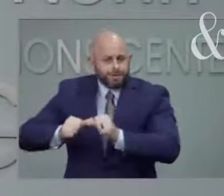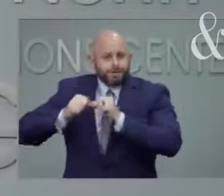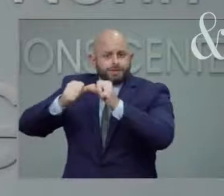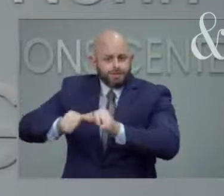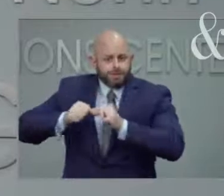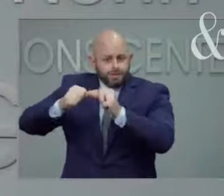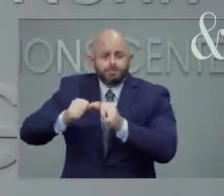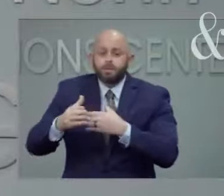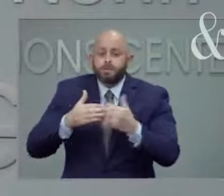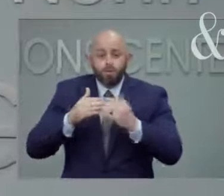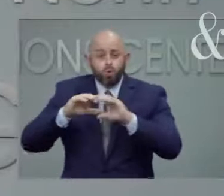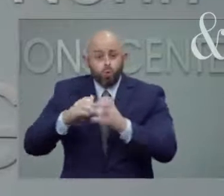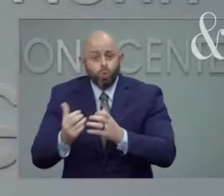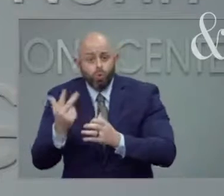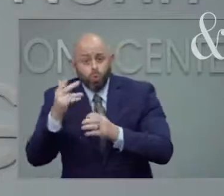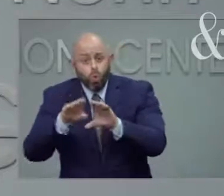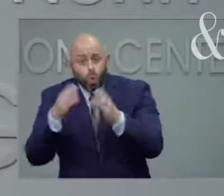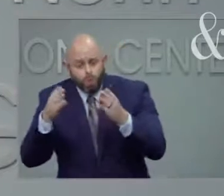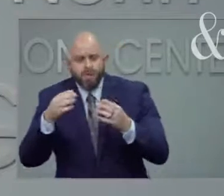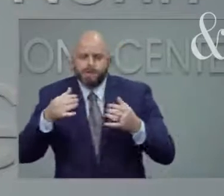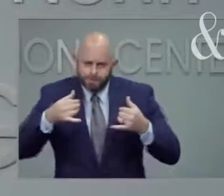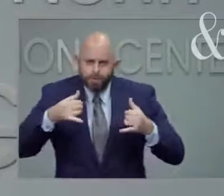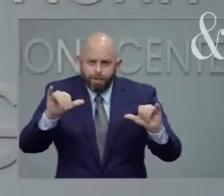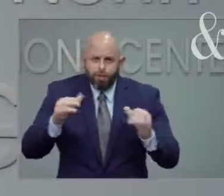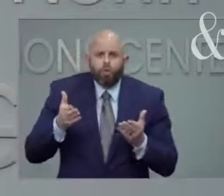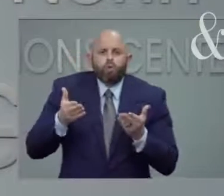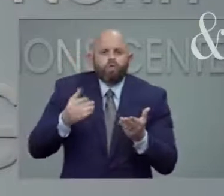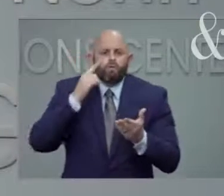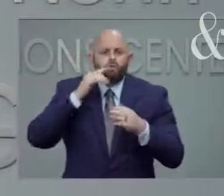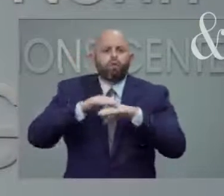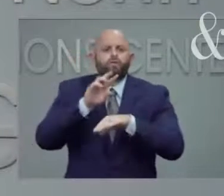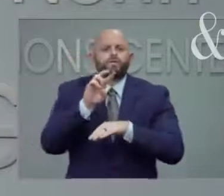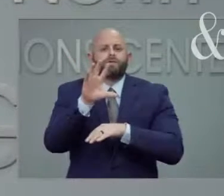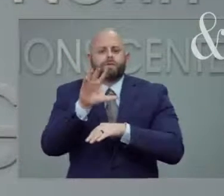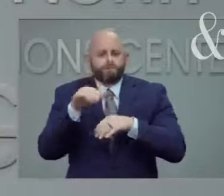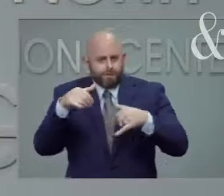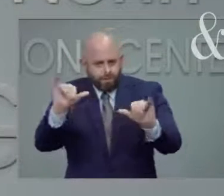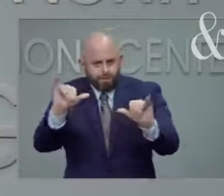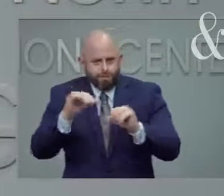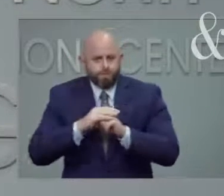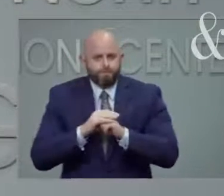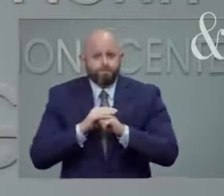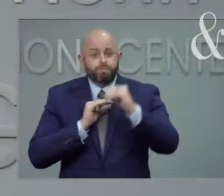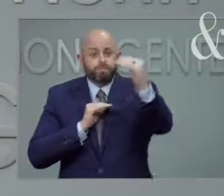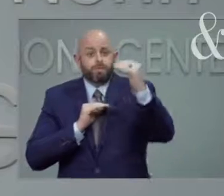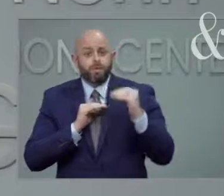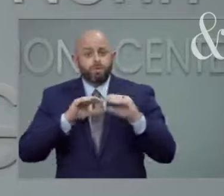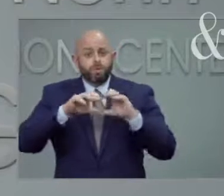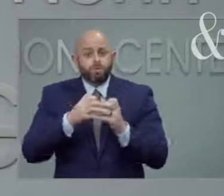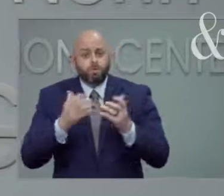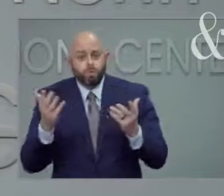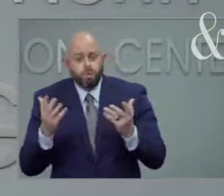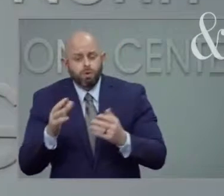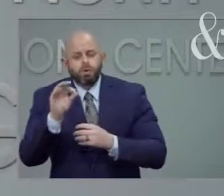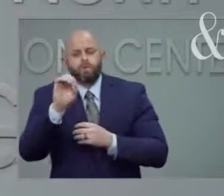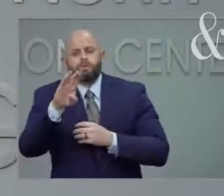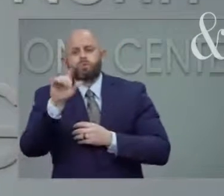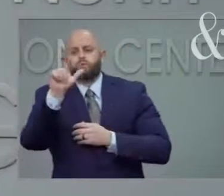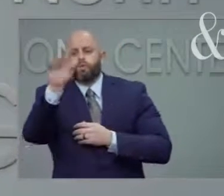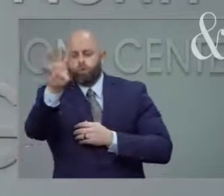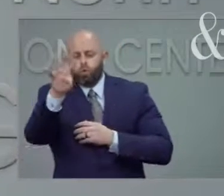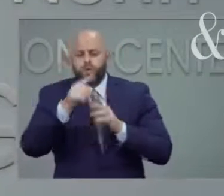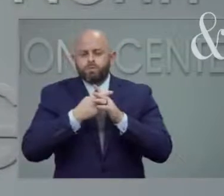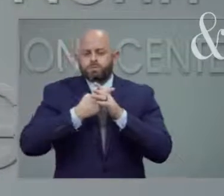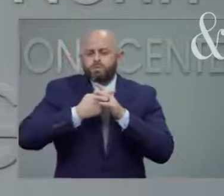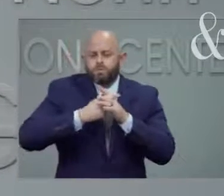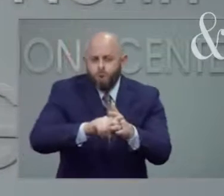starts. Now we can share what's next on the timeline. Beginning on February the 24th,